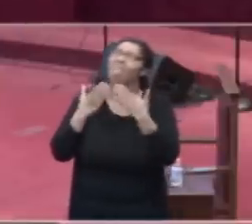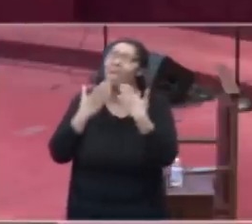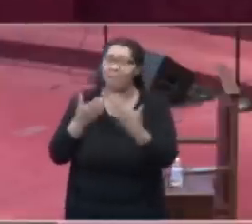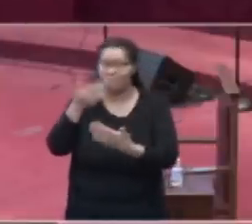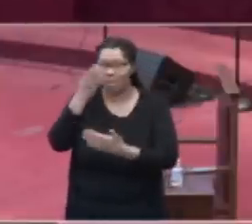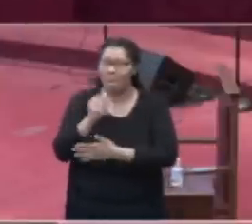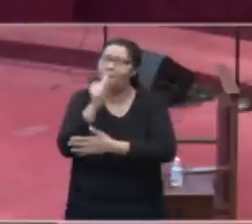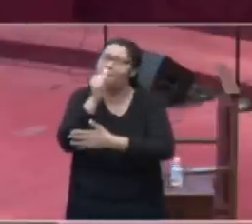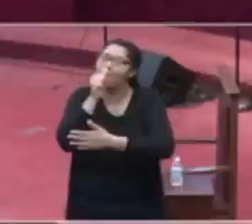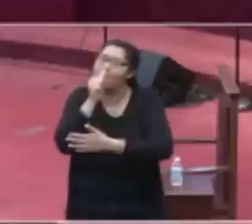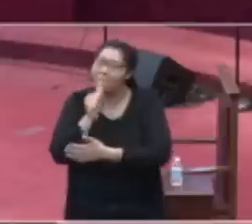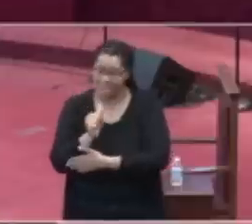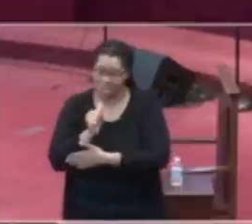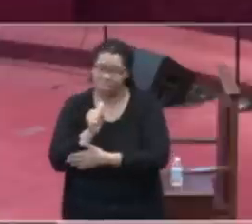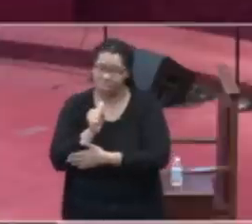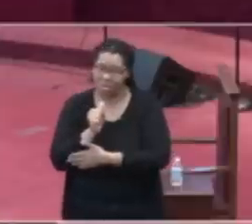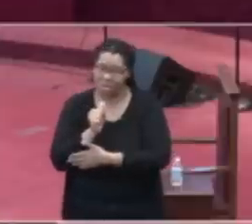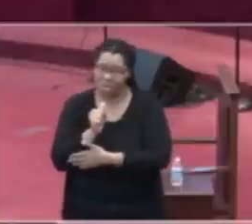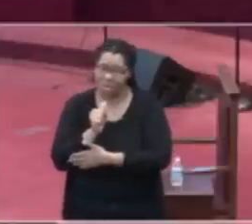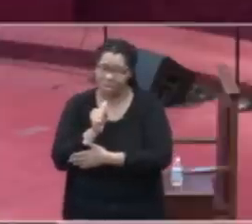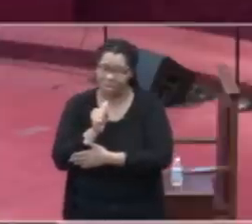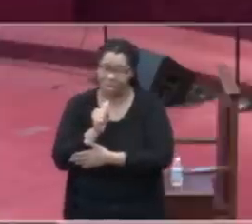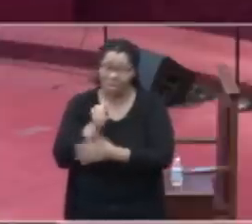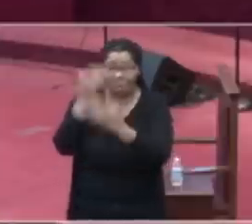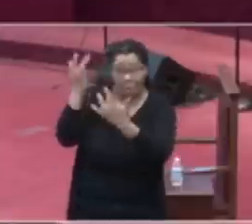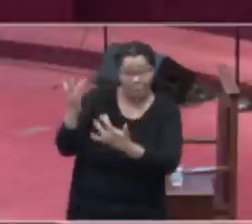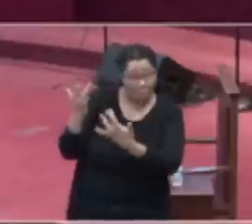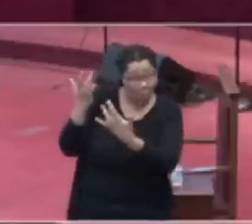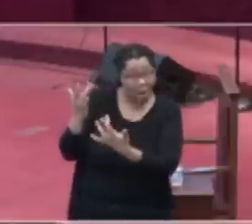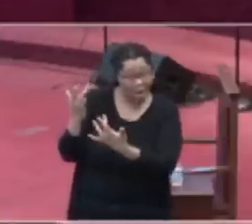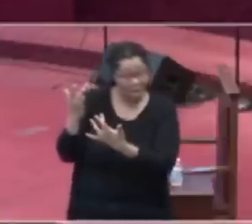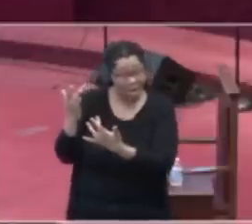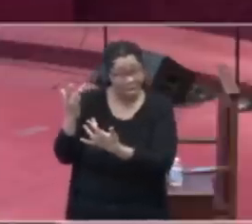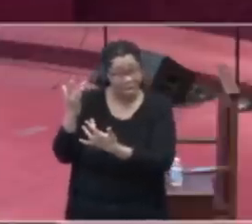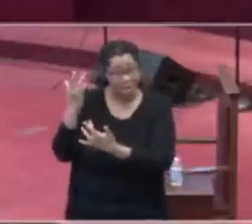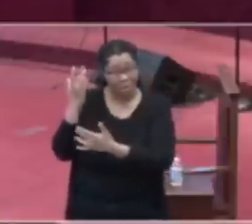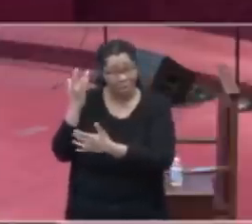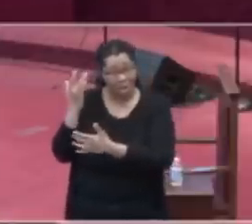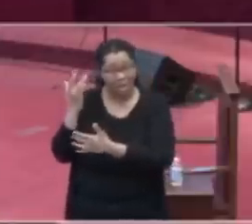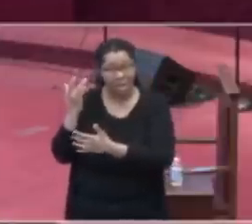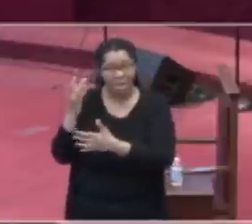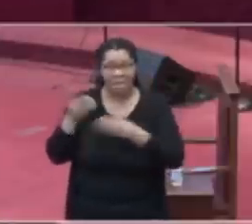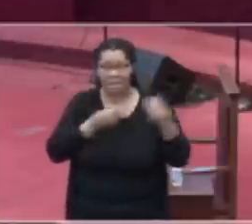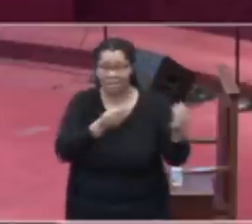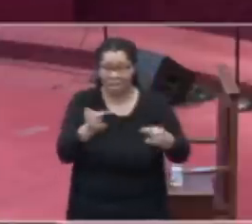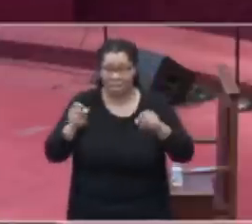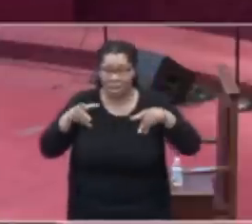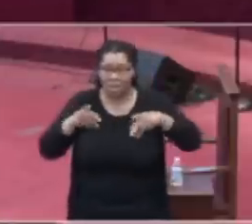is patiently restraining himself from returning because it's given us